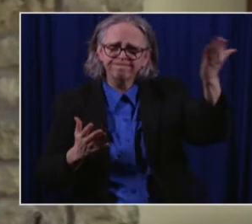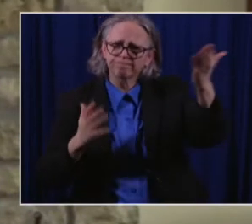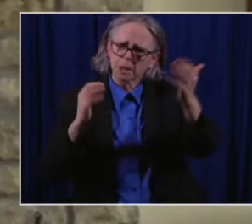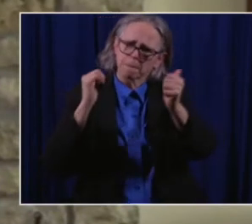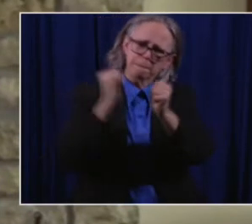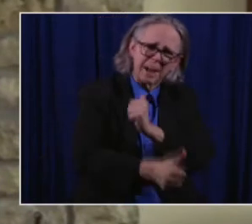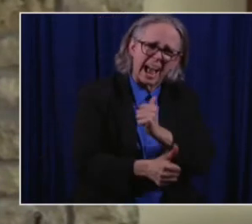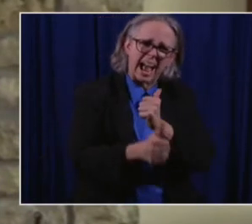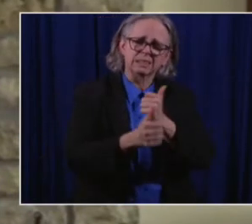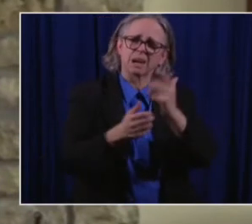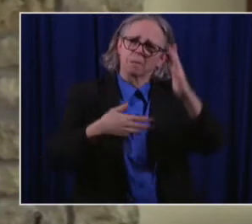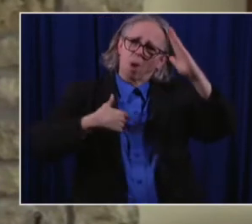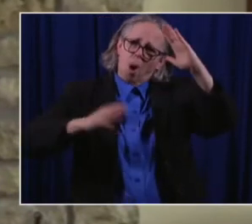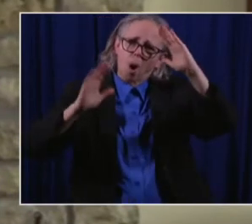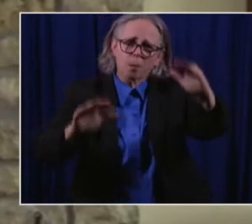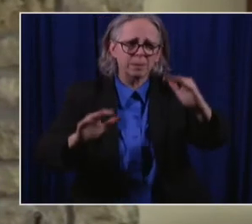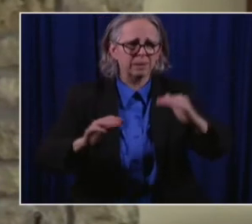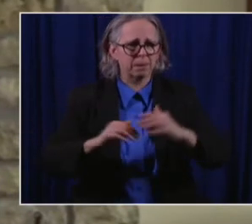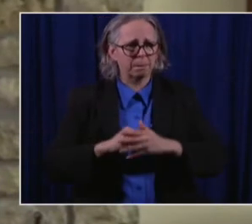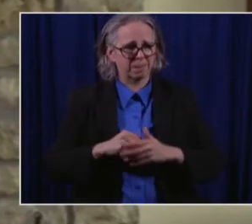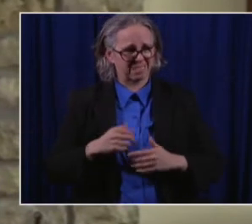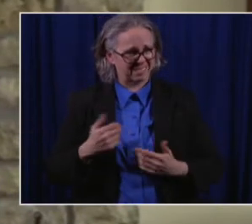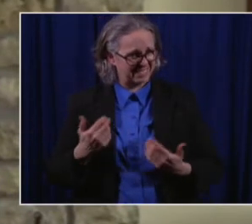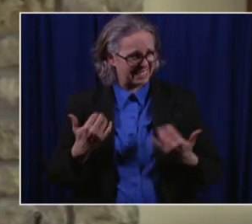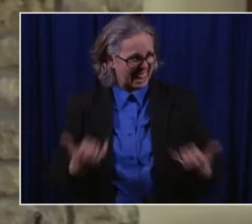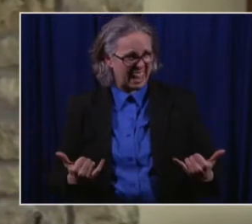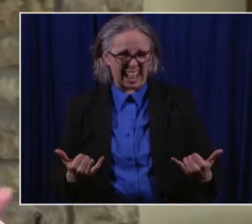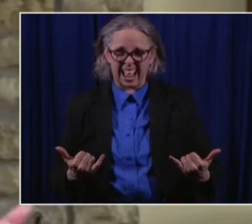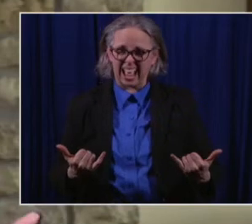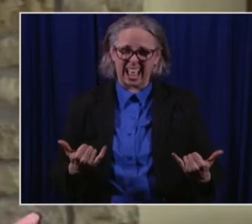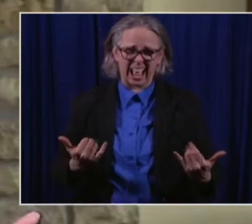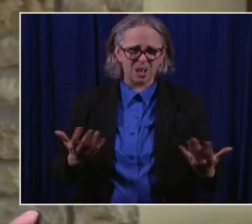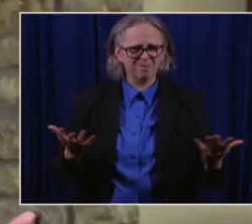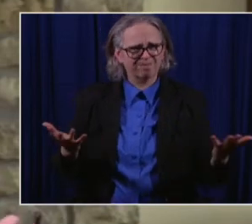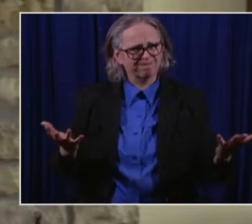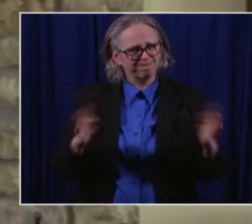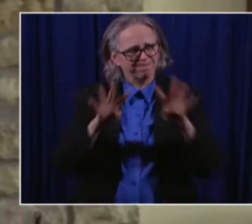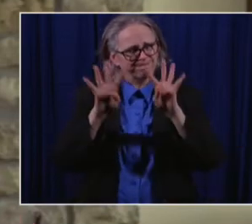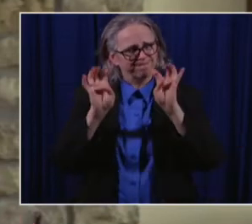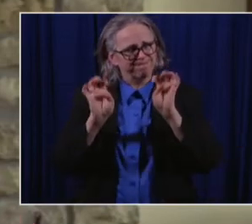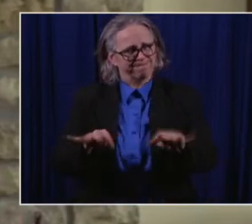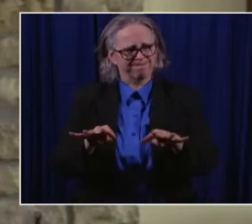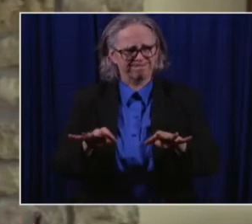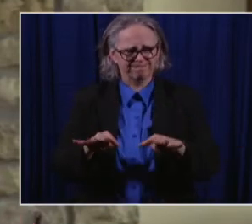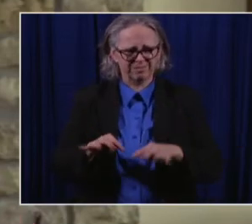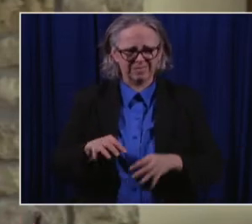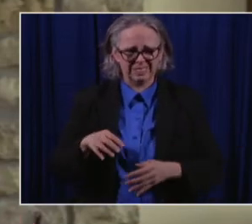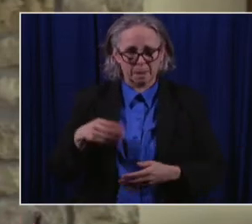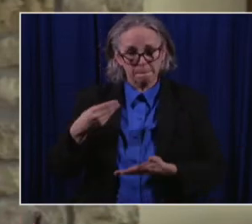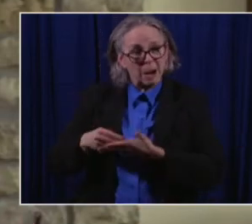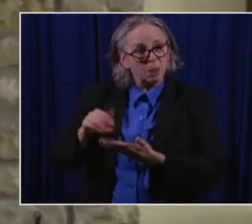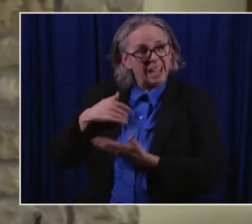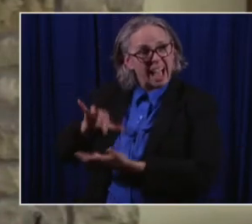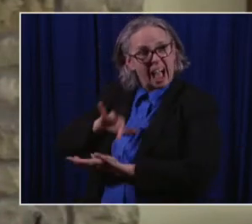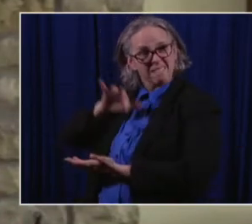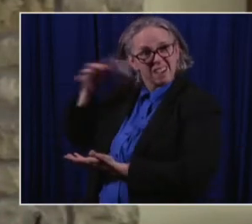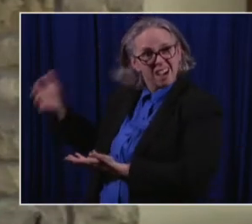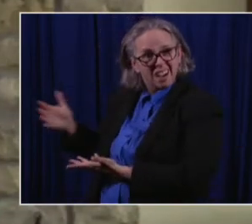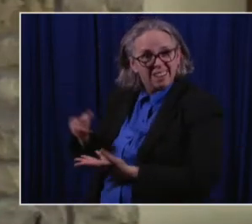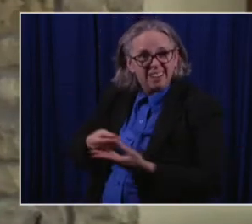what we can do, we don't know whether we can roll this money over that we have beyond December